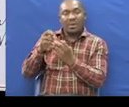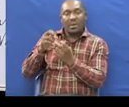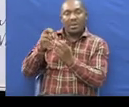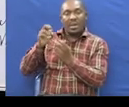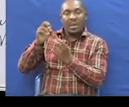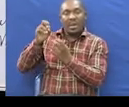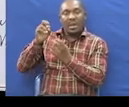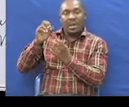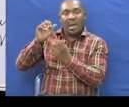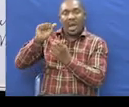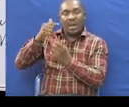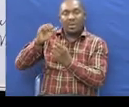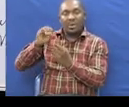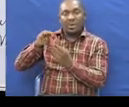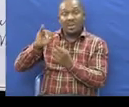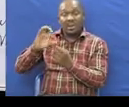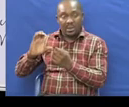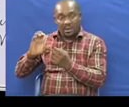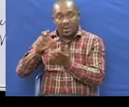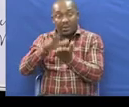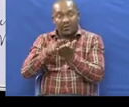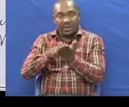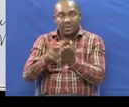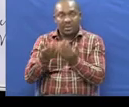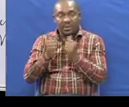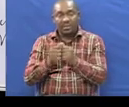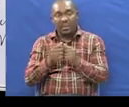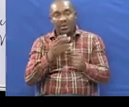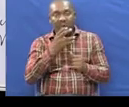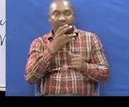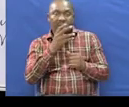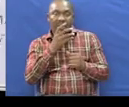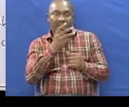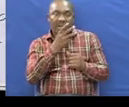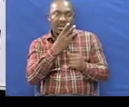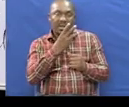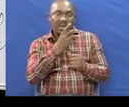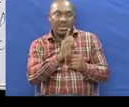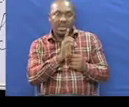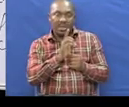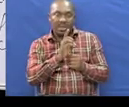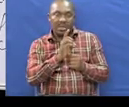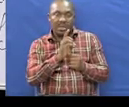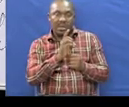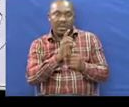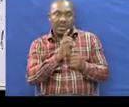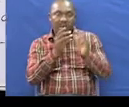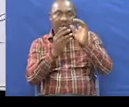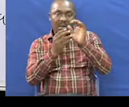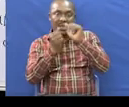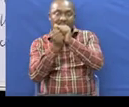to atomic orbital is the one which change the electronic configuration of chromium and